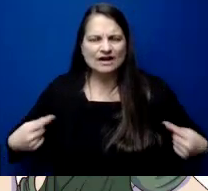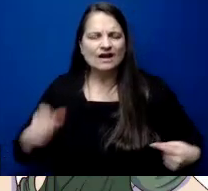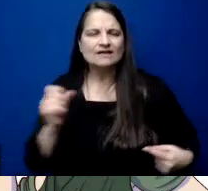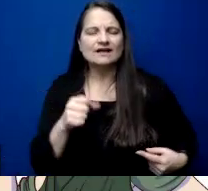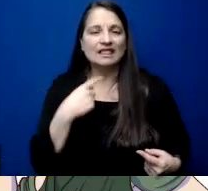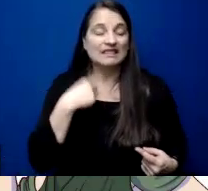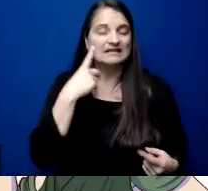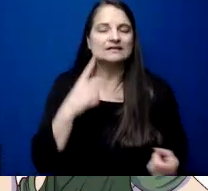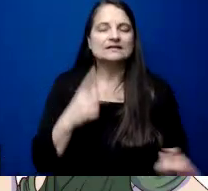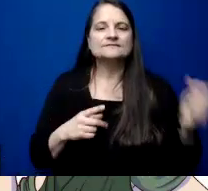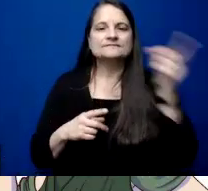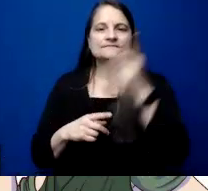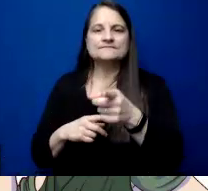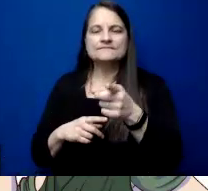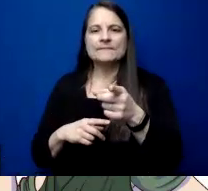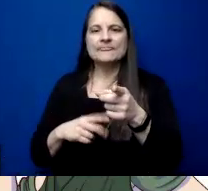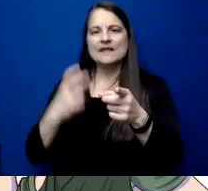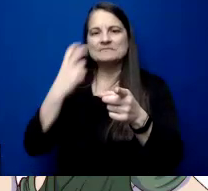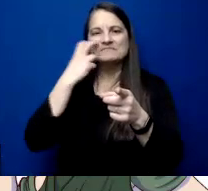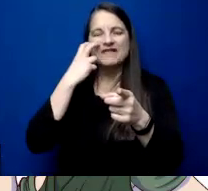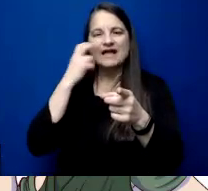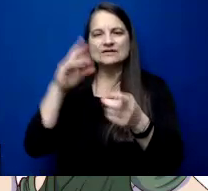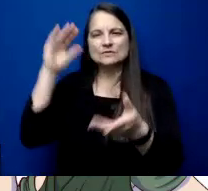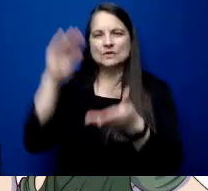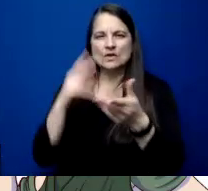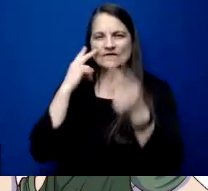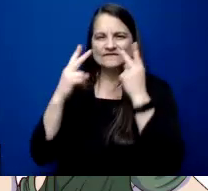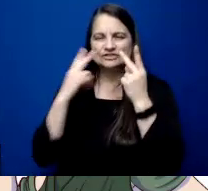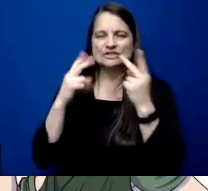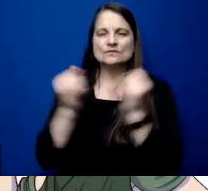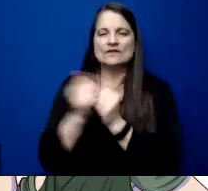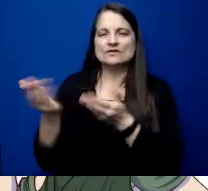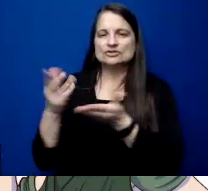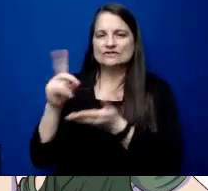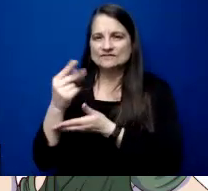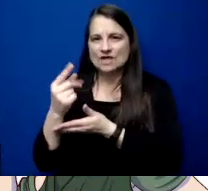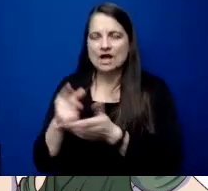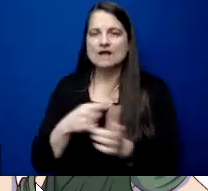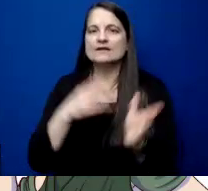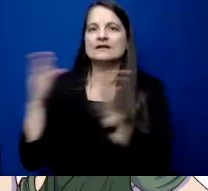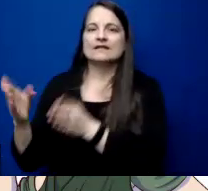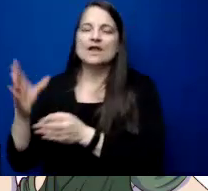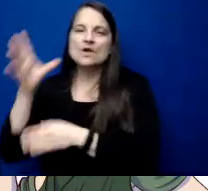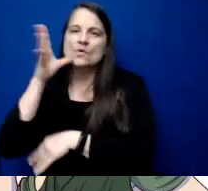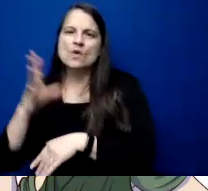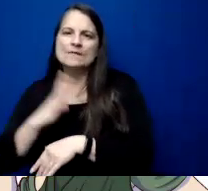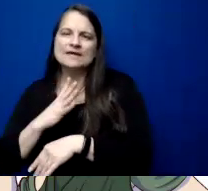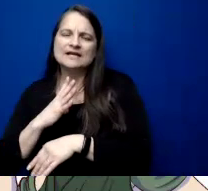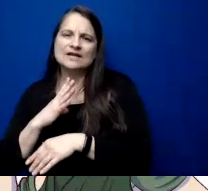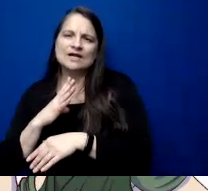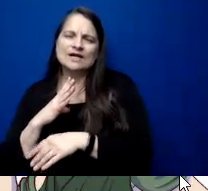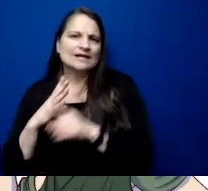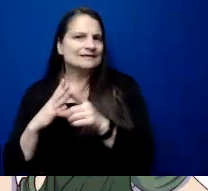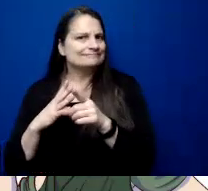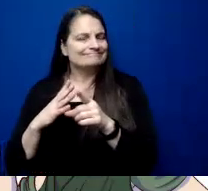a blind or low vision woman with a service dog and a woman. She looks like a druid. She does some